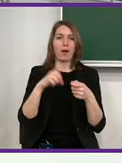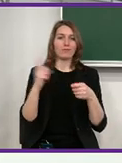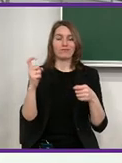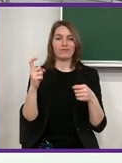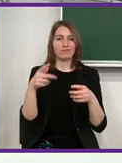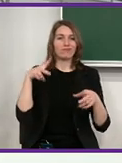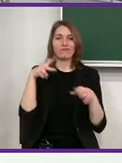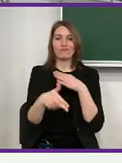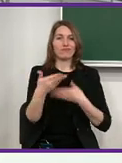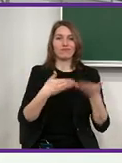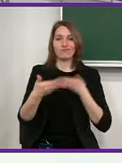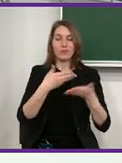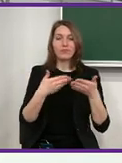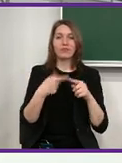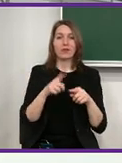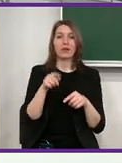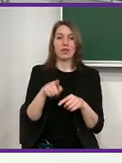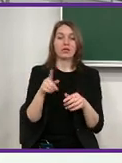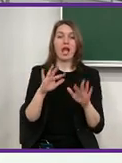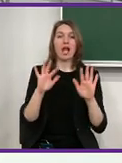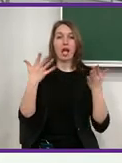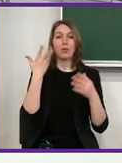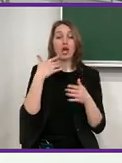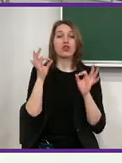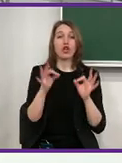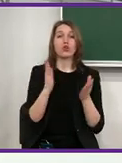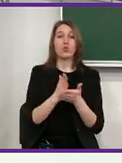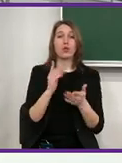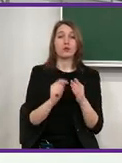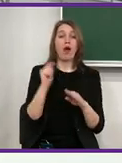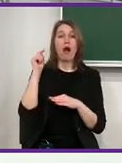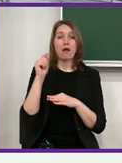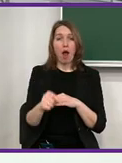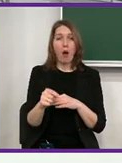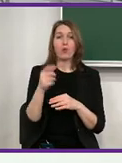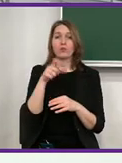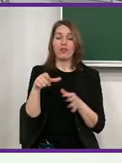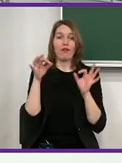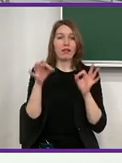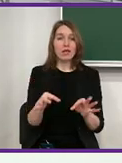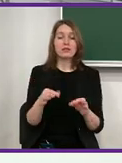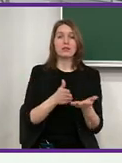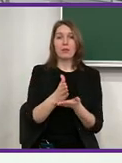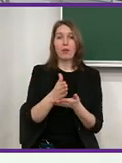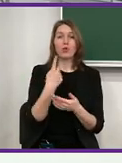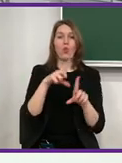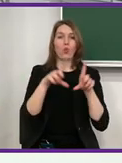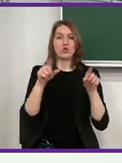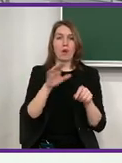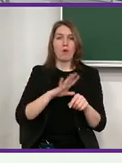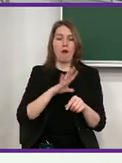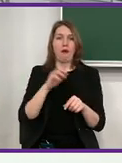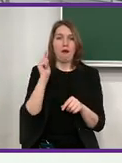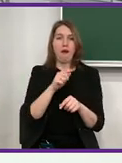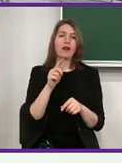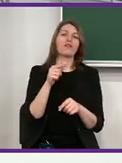impact due to this decision to terminate the relationship. So when there is really a violation, first